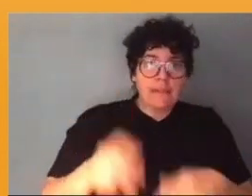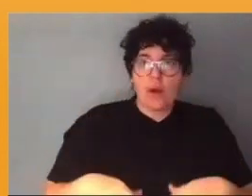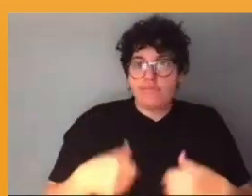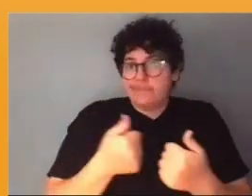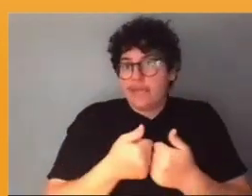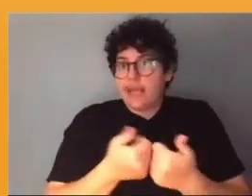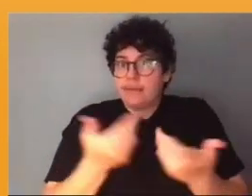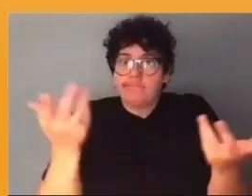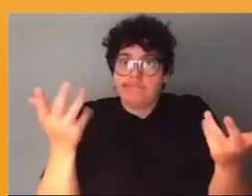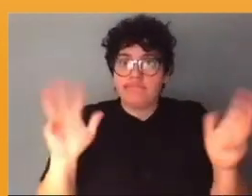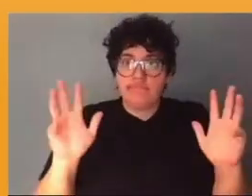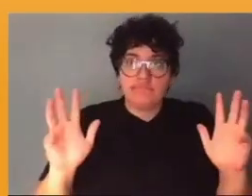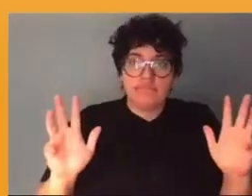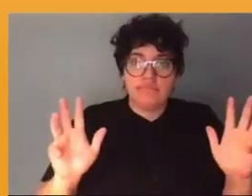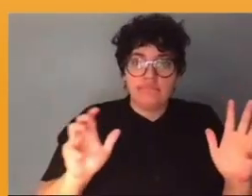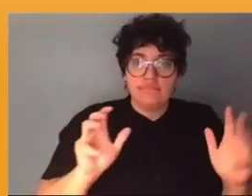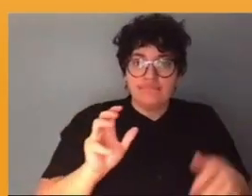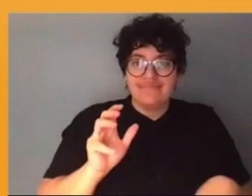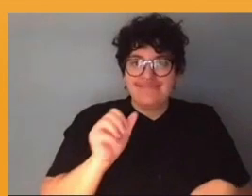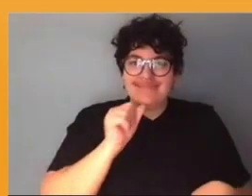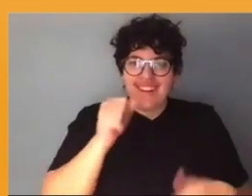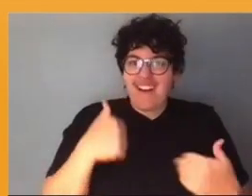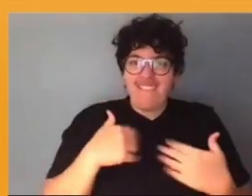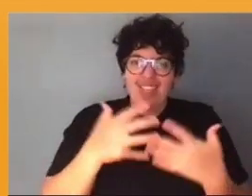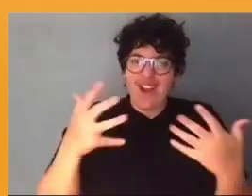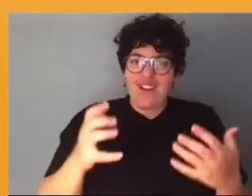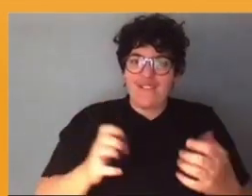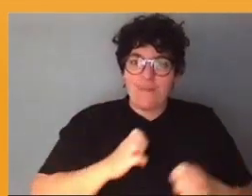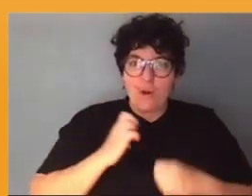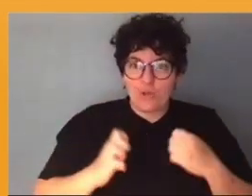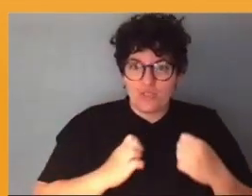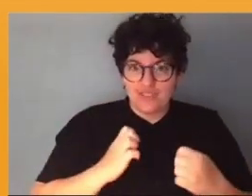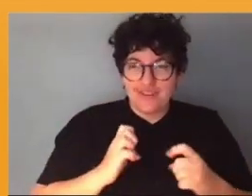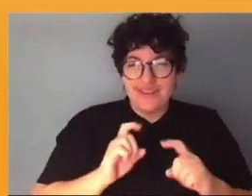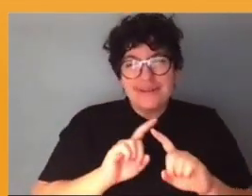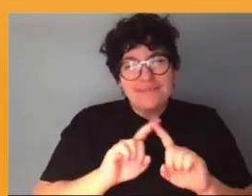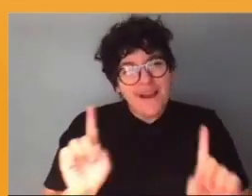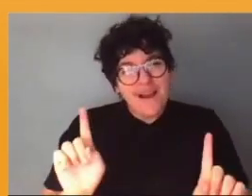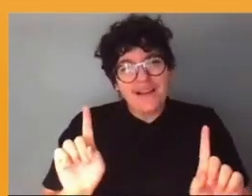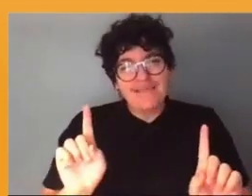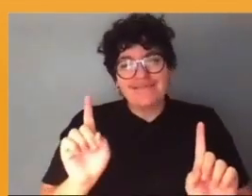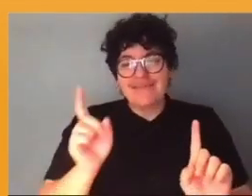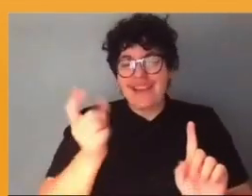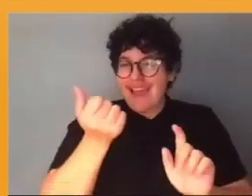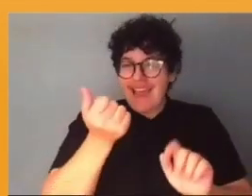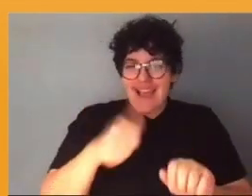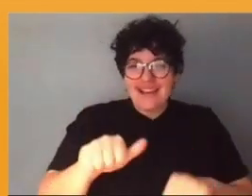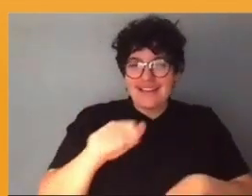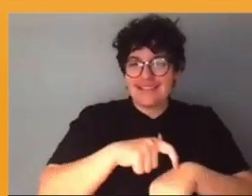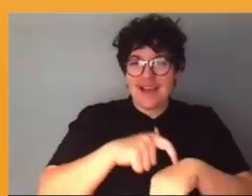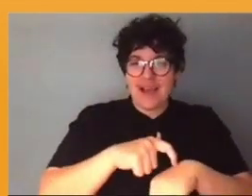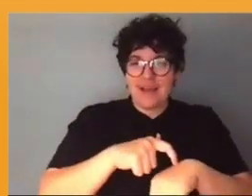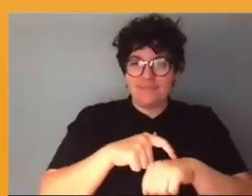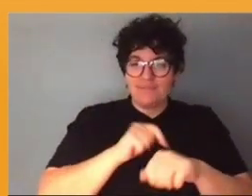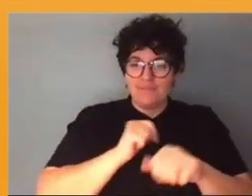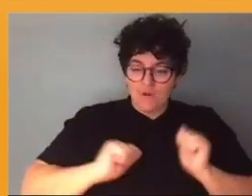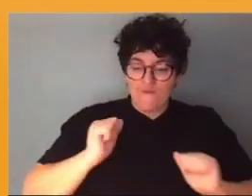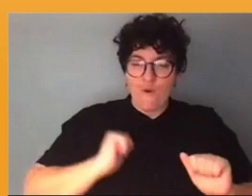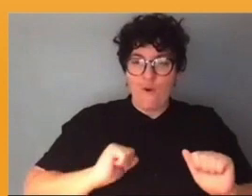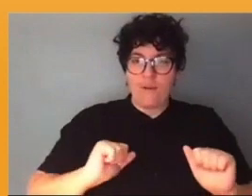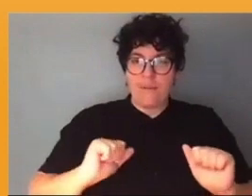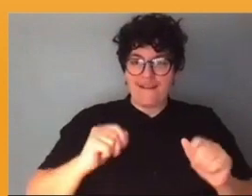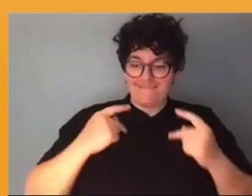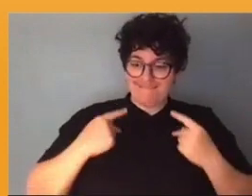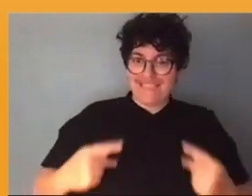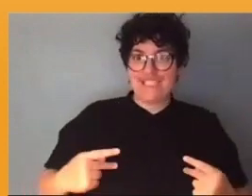but I think to every physical sport is what I consider my type